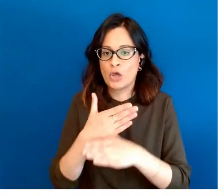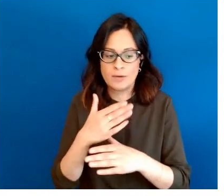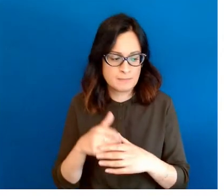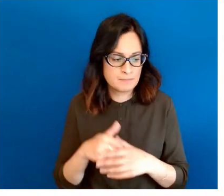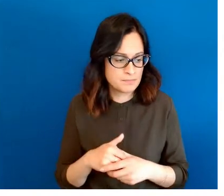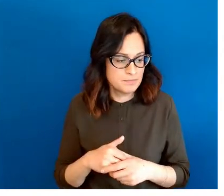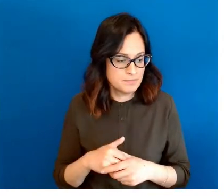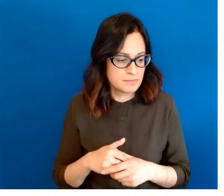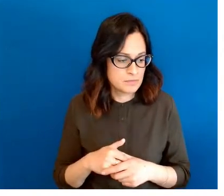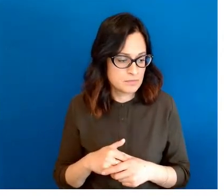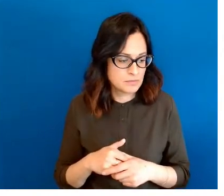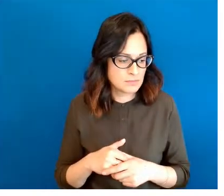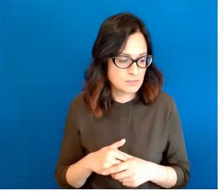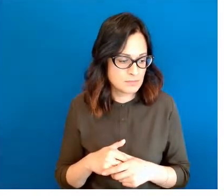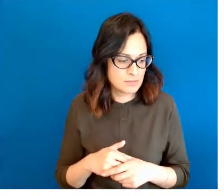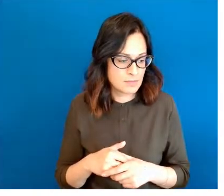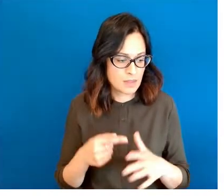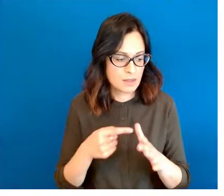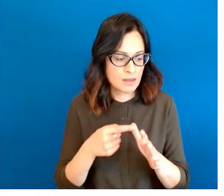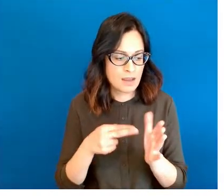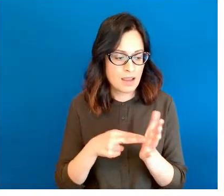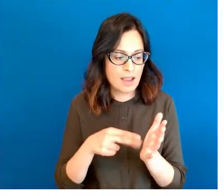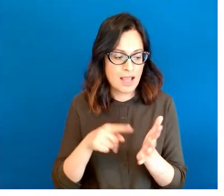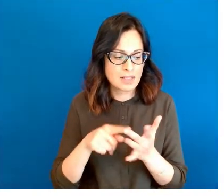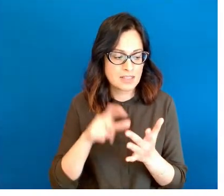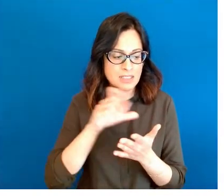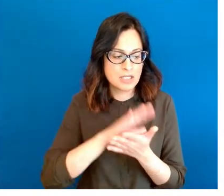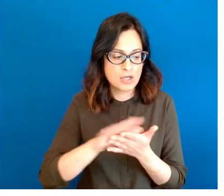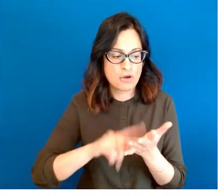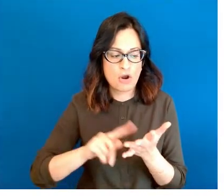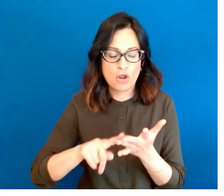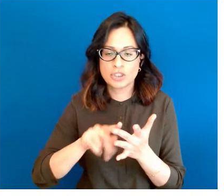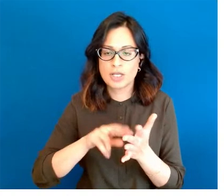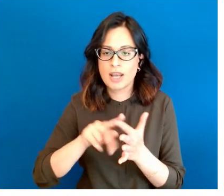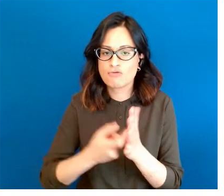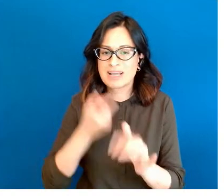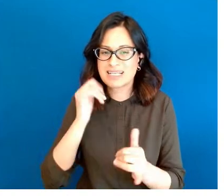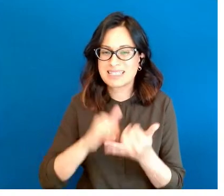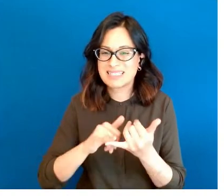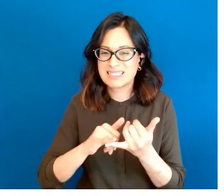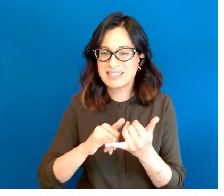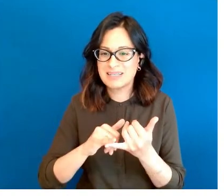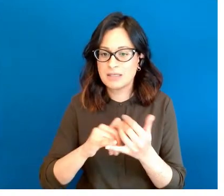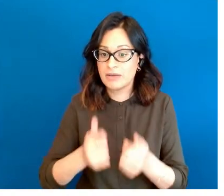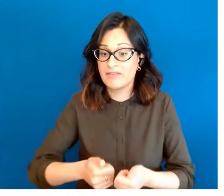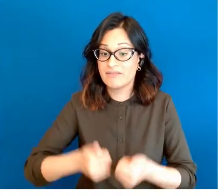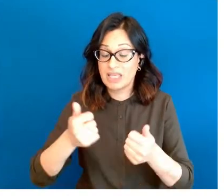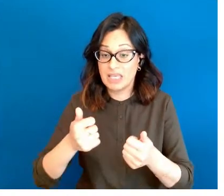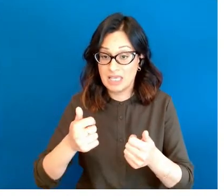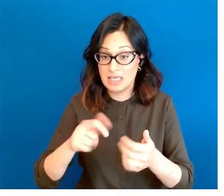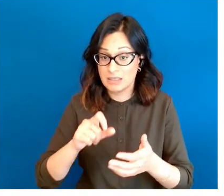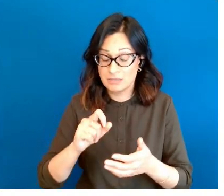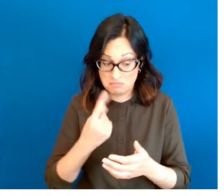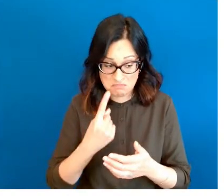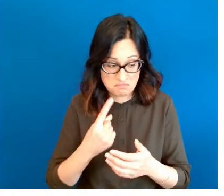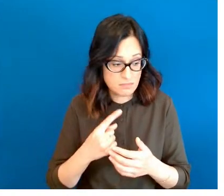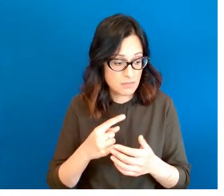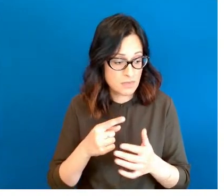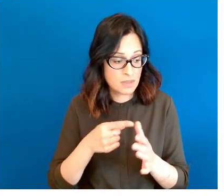Anticholinergics are great for a runny nose, for the senile rhinorrhea, excellent medication.